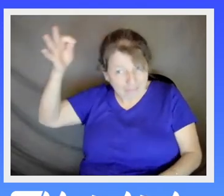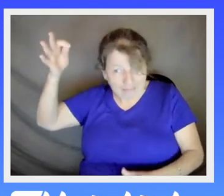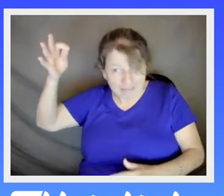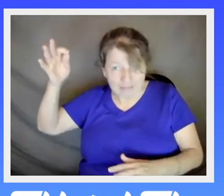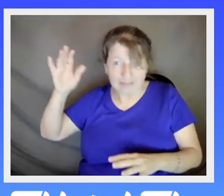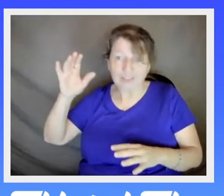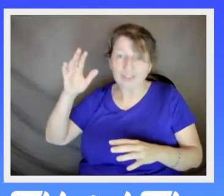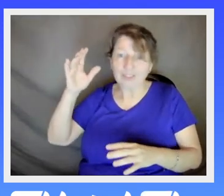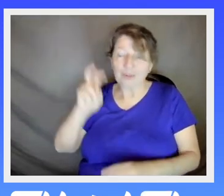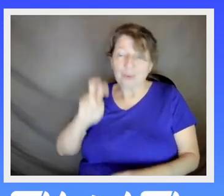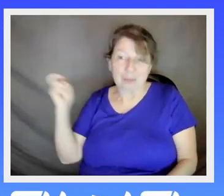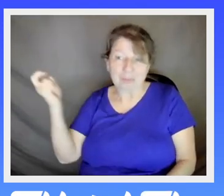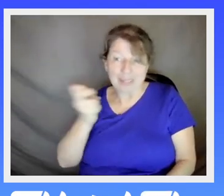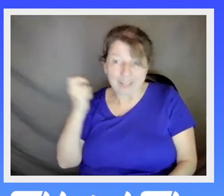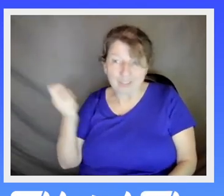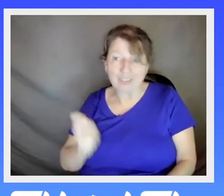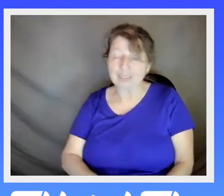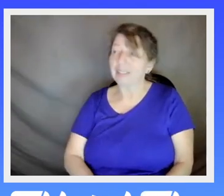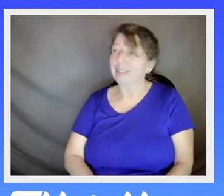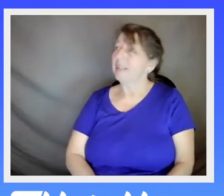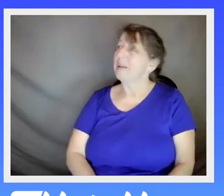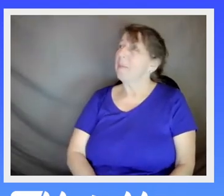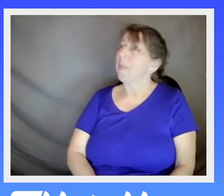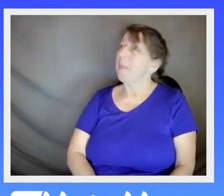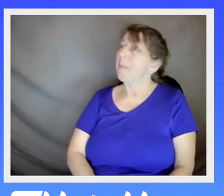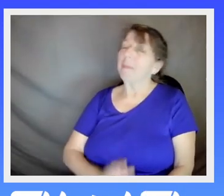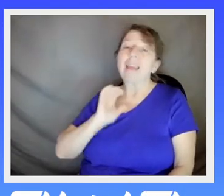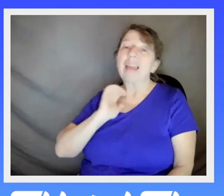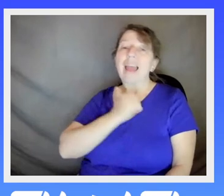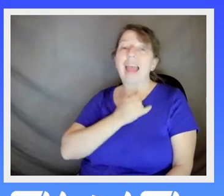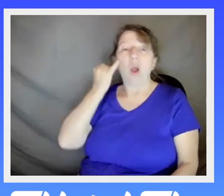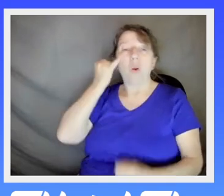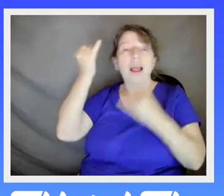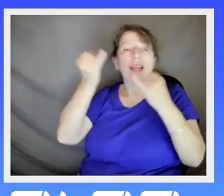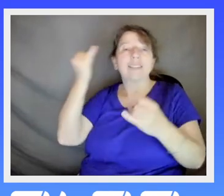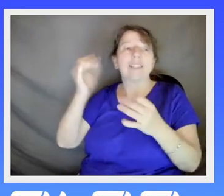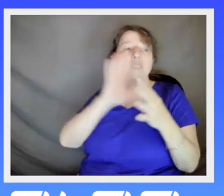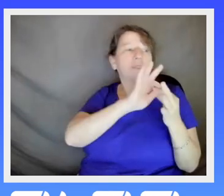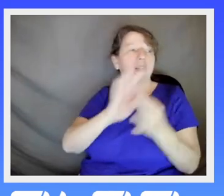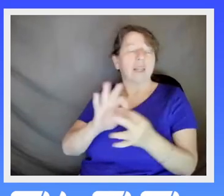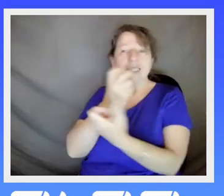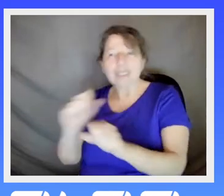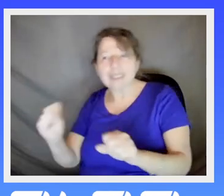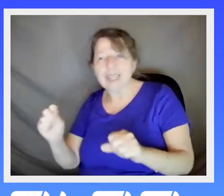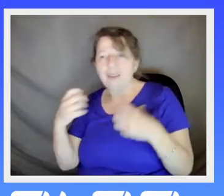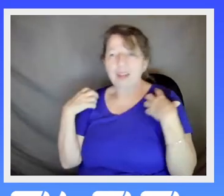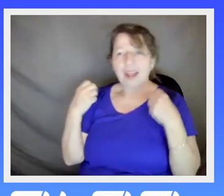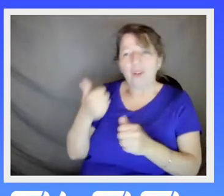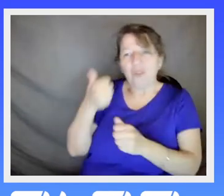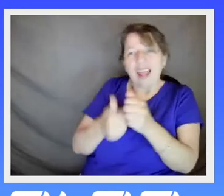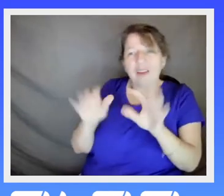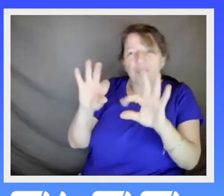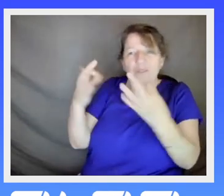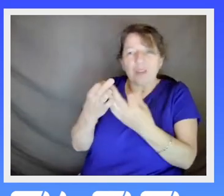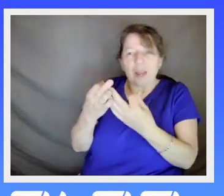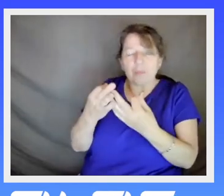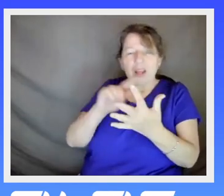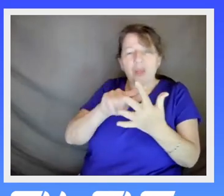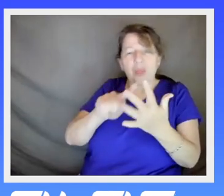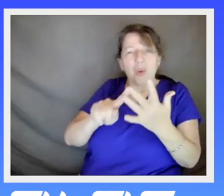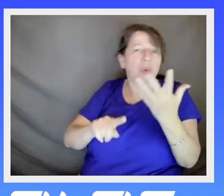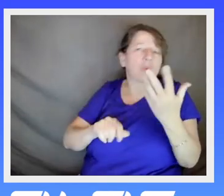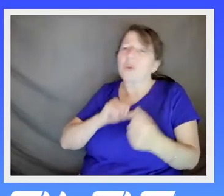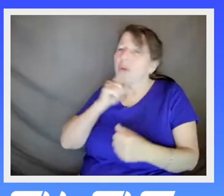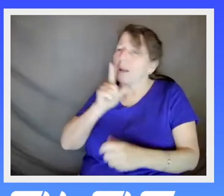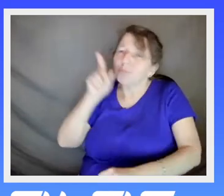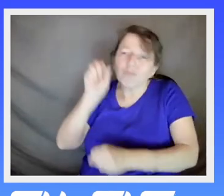cases, our ideas of how we connect with safety and health for every family are far from the reality on the